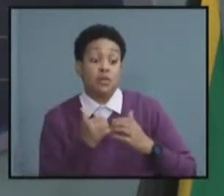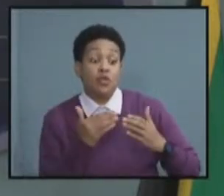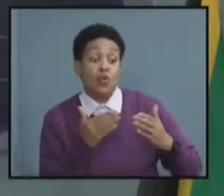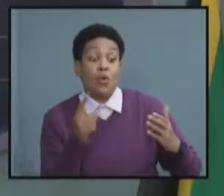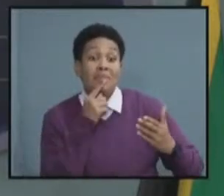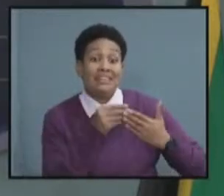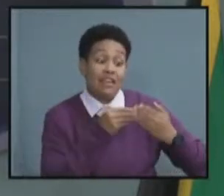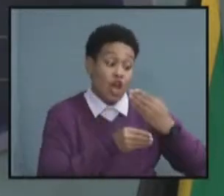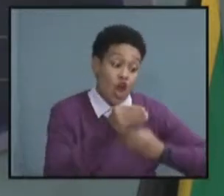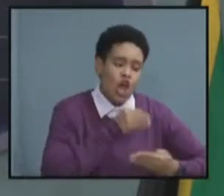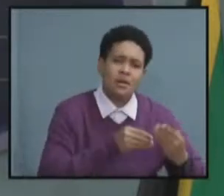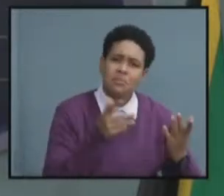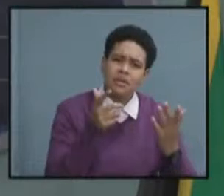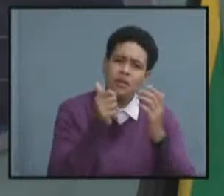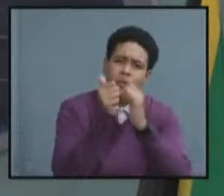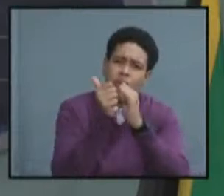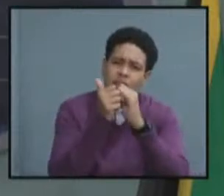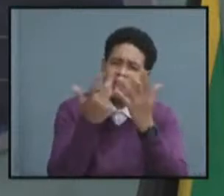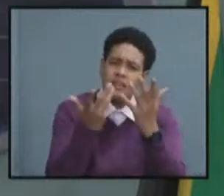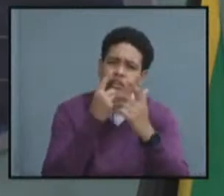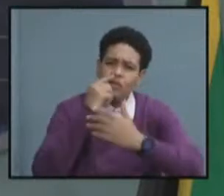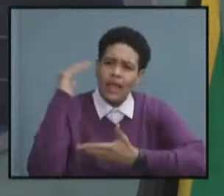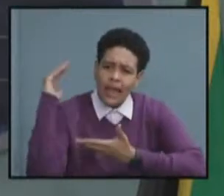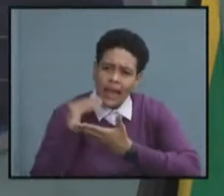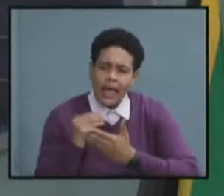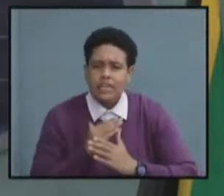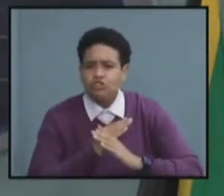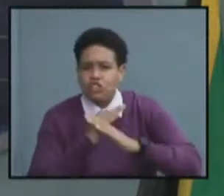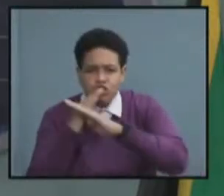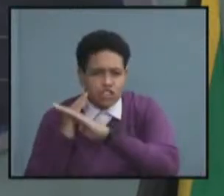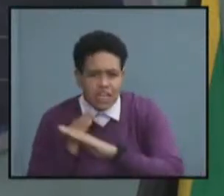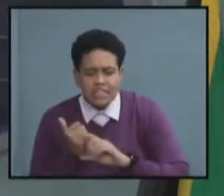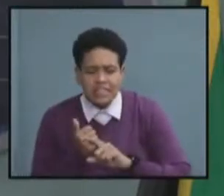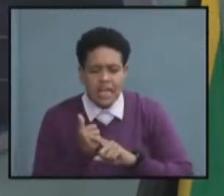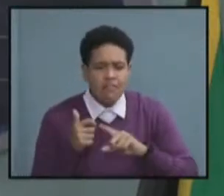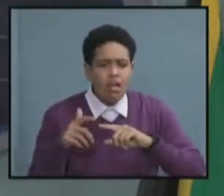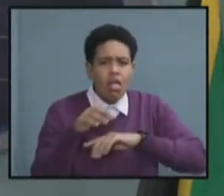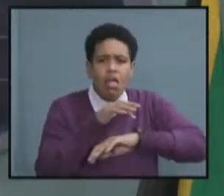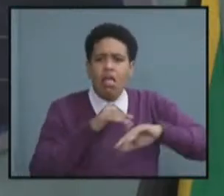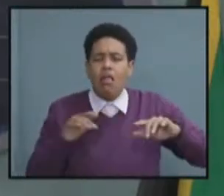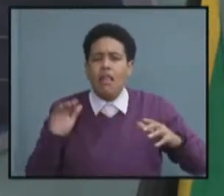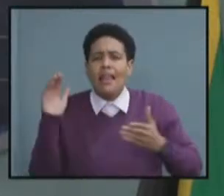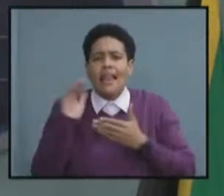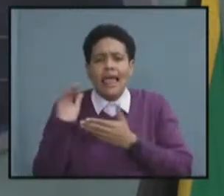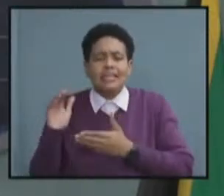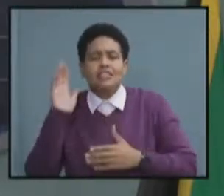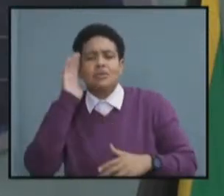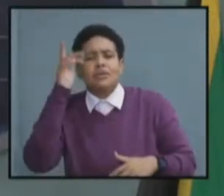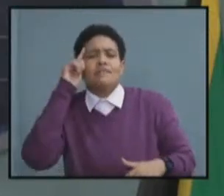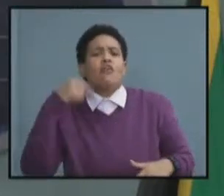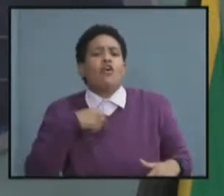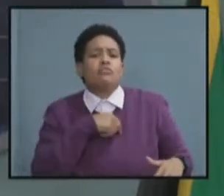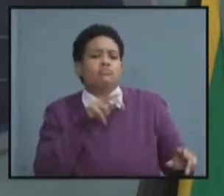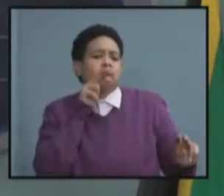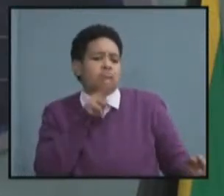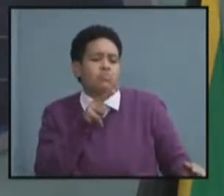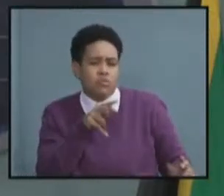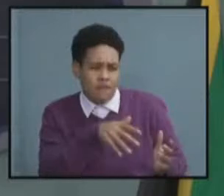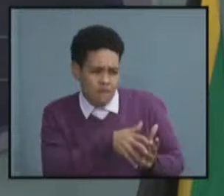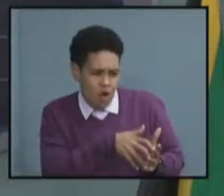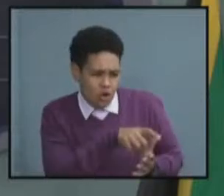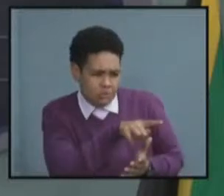up of the economy, with the less restrictions on movement, would be for us to look at the